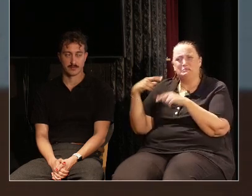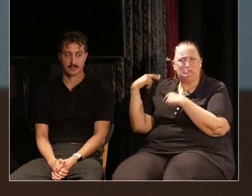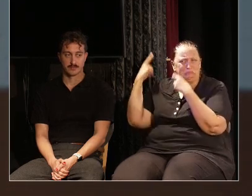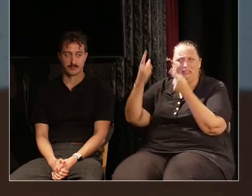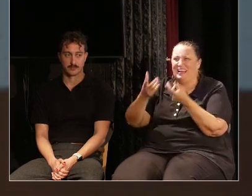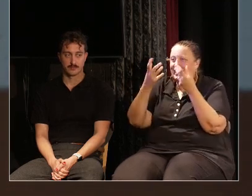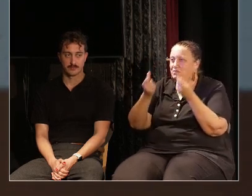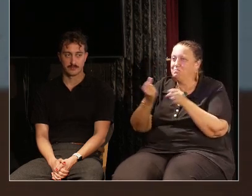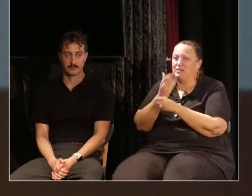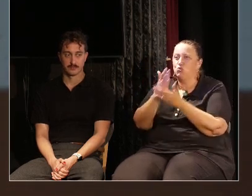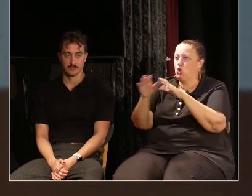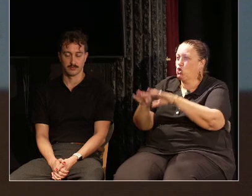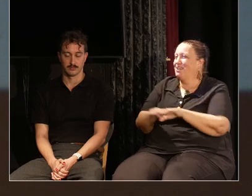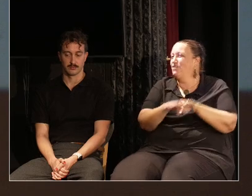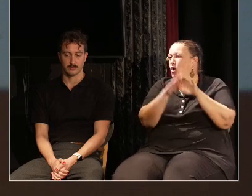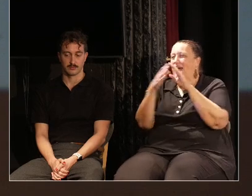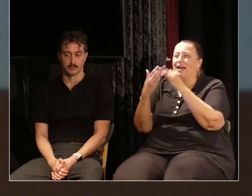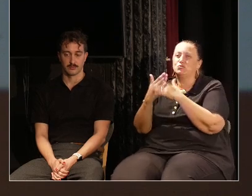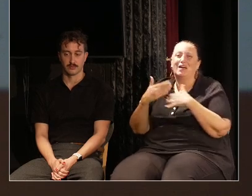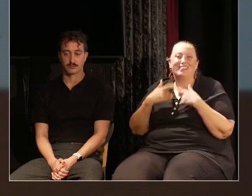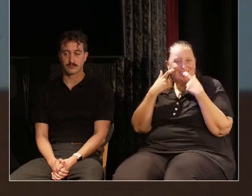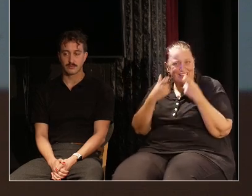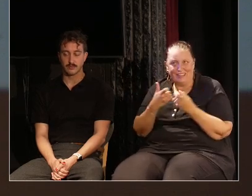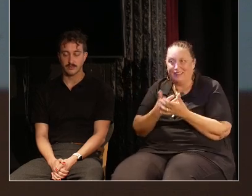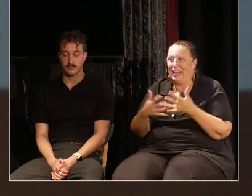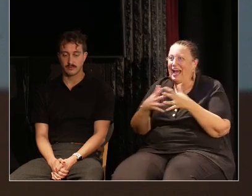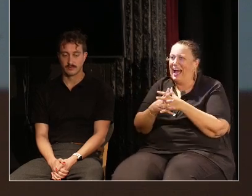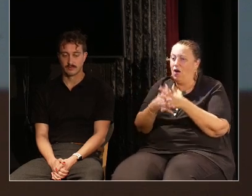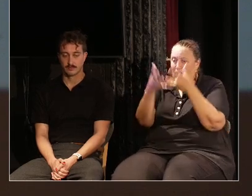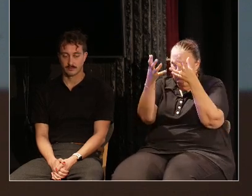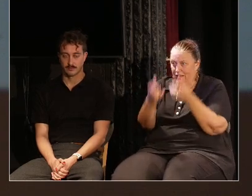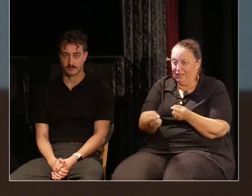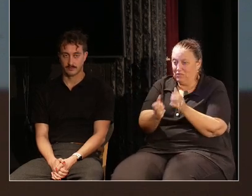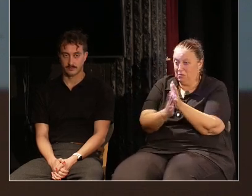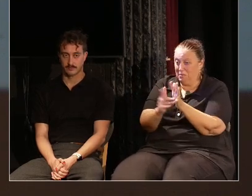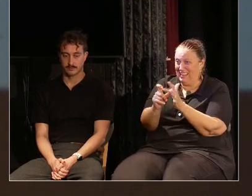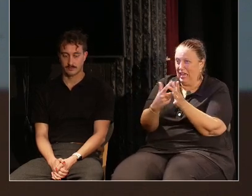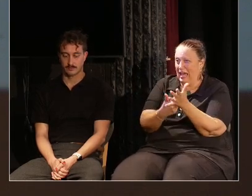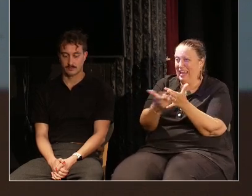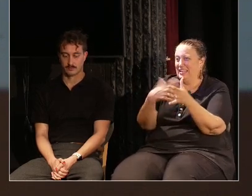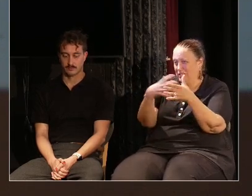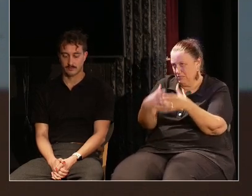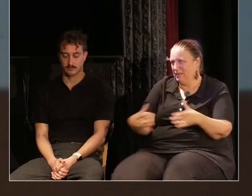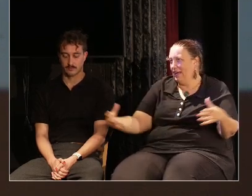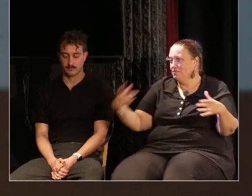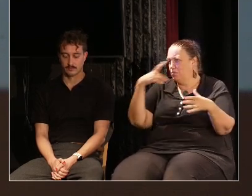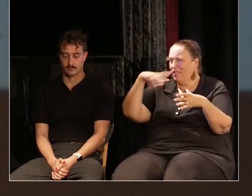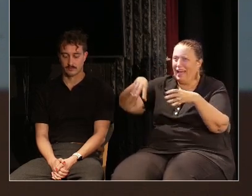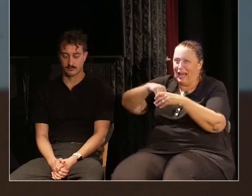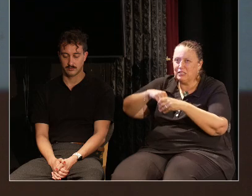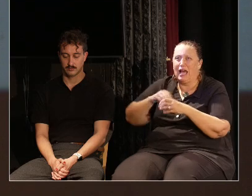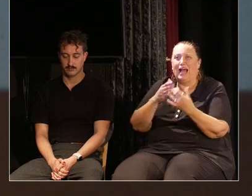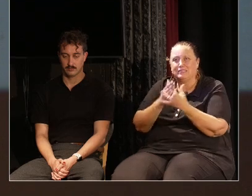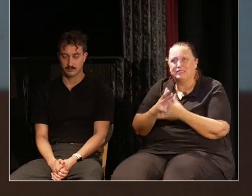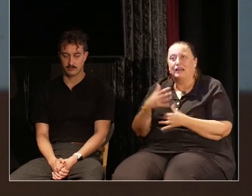universal access to healthcare as a core principle, and we do that by expanding what we put into the Medicare system so that people can access the healthcare they need when they need